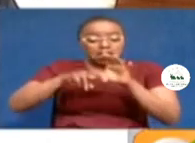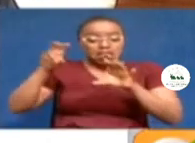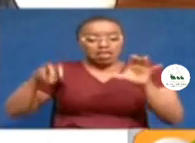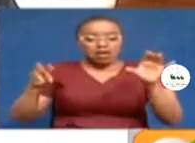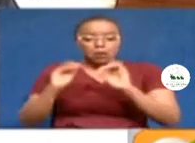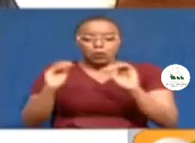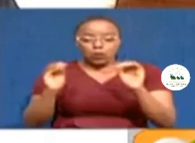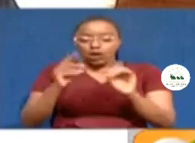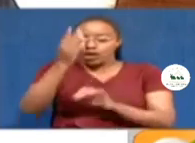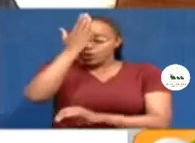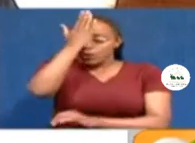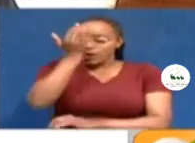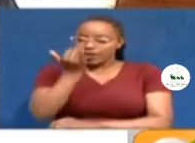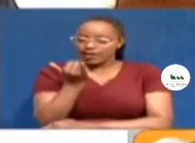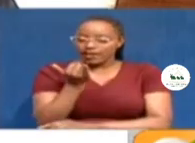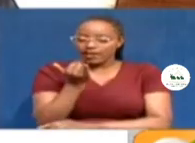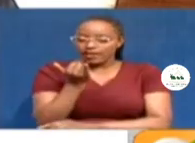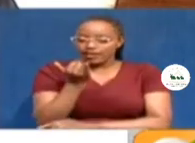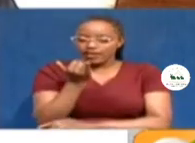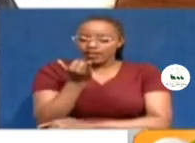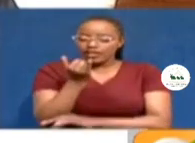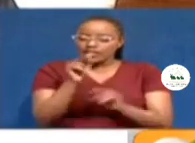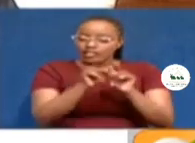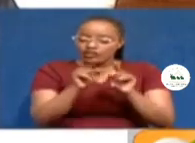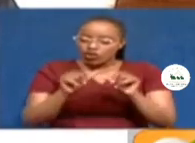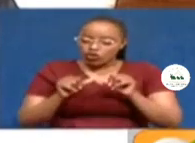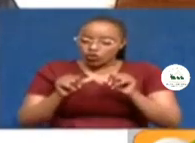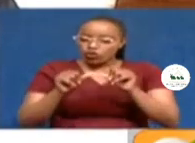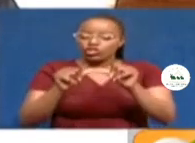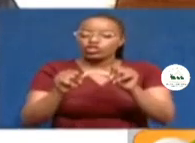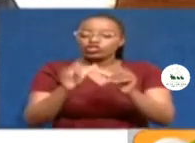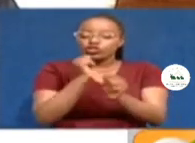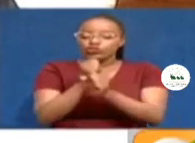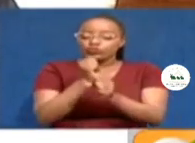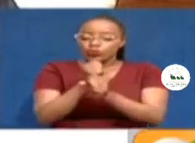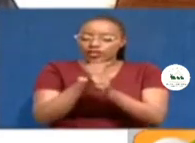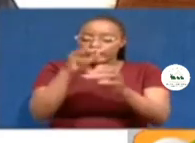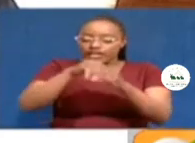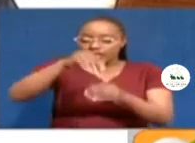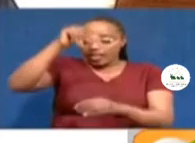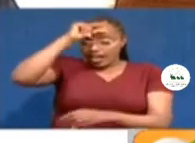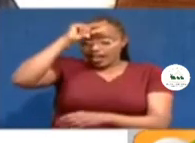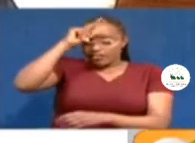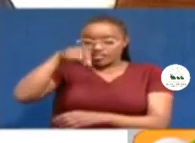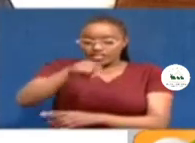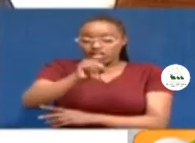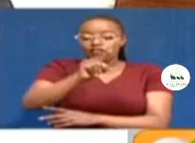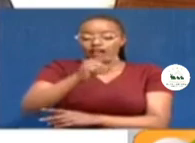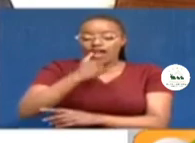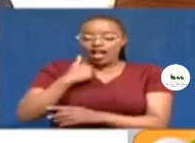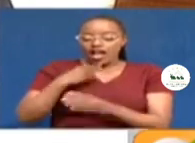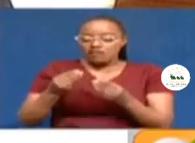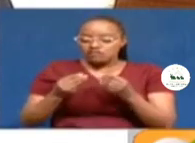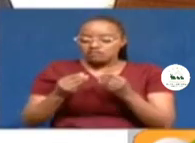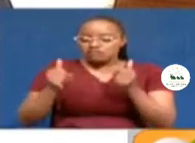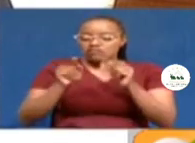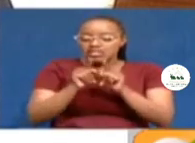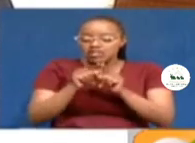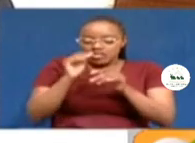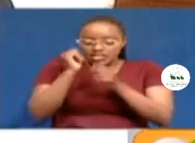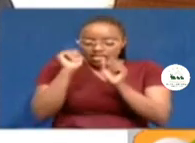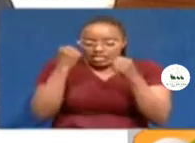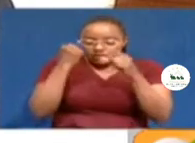resign. Because by continuing to serve in government, he immunizes himself